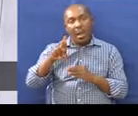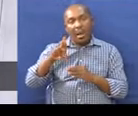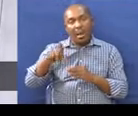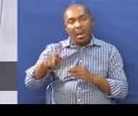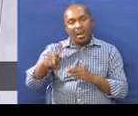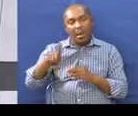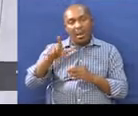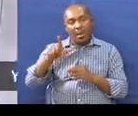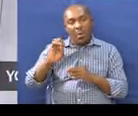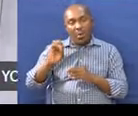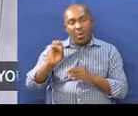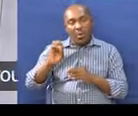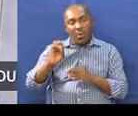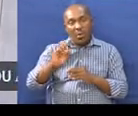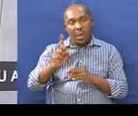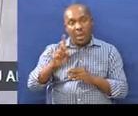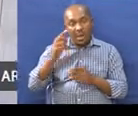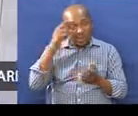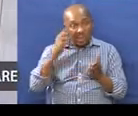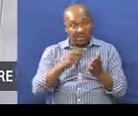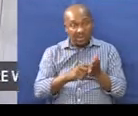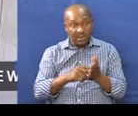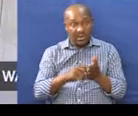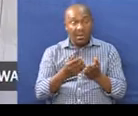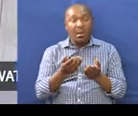This means protein was present.